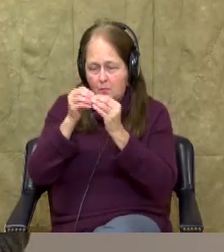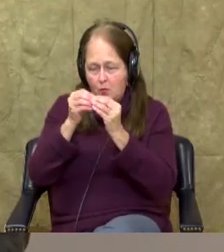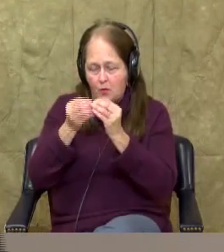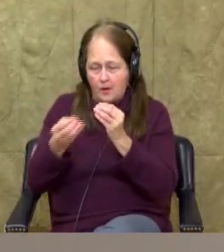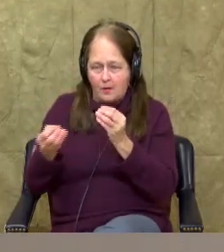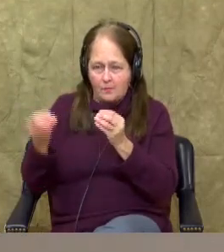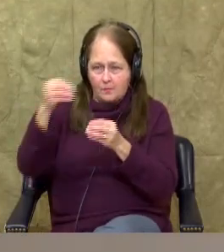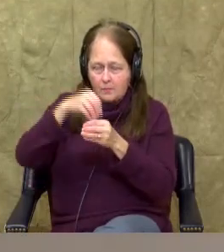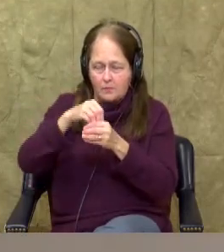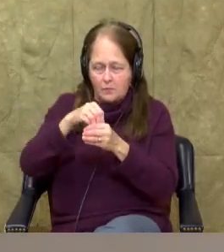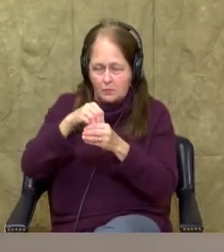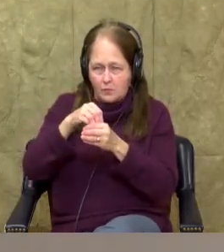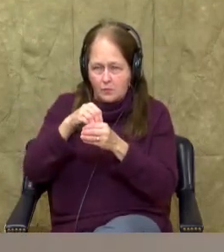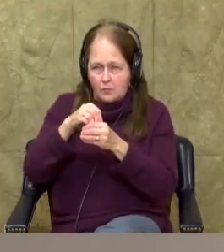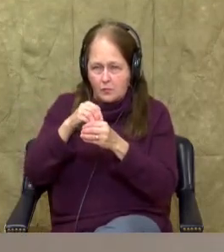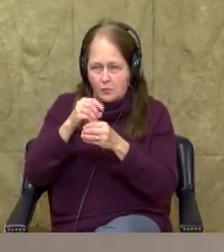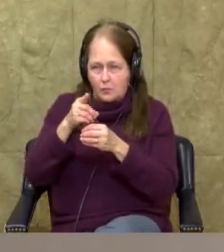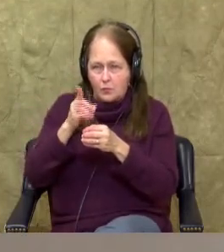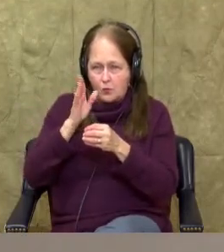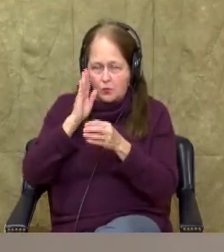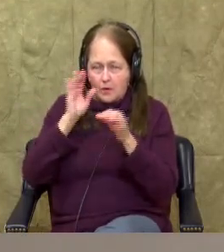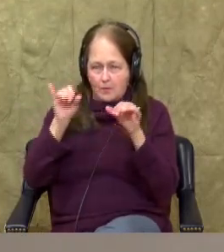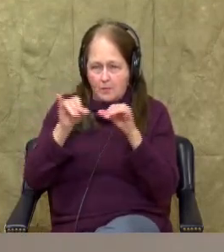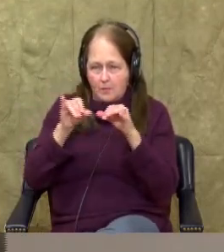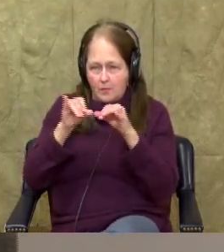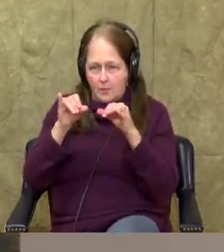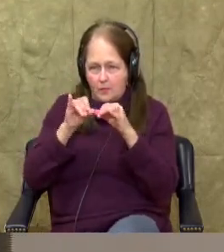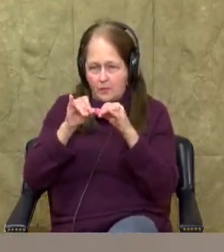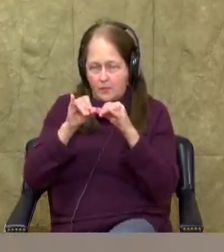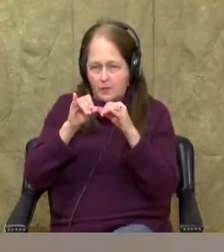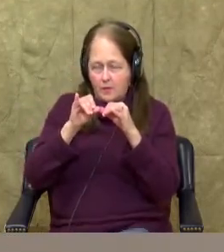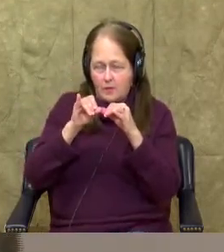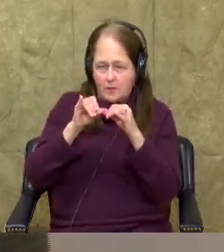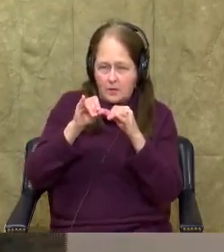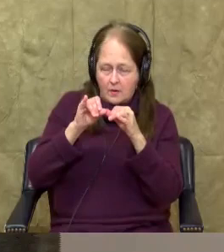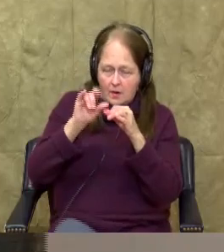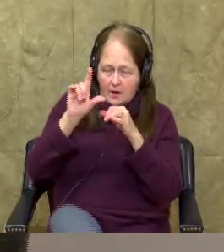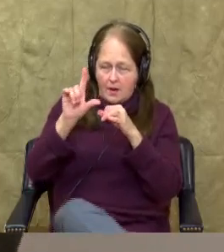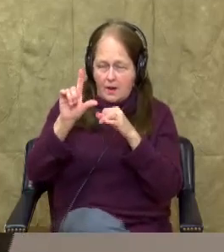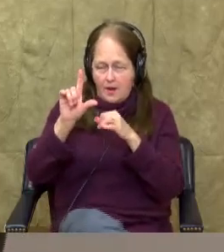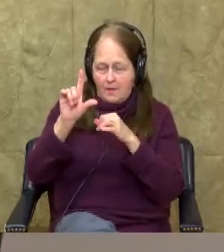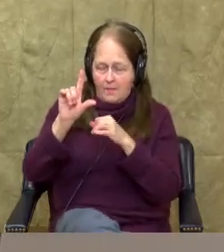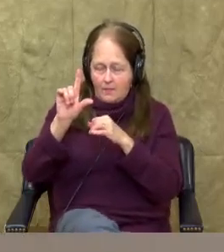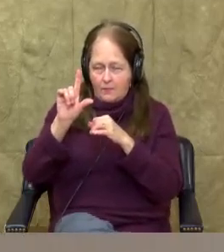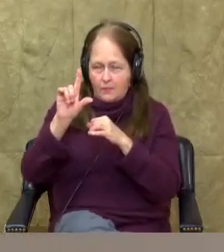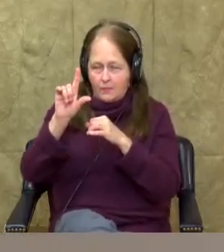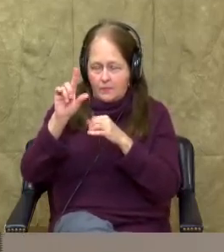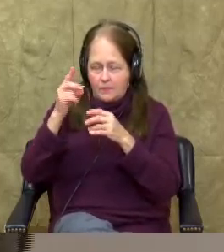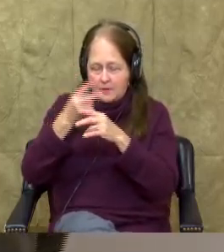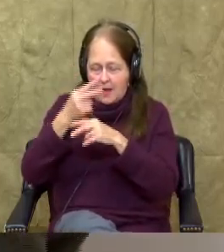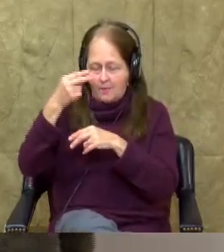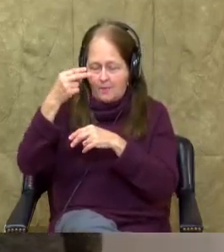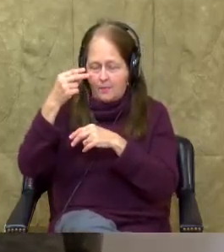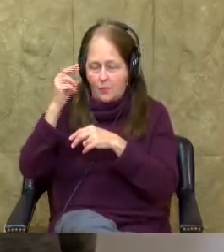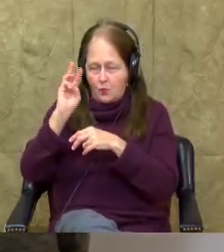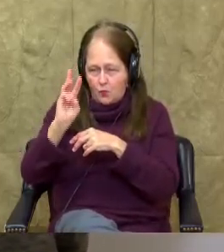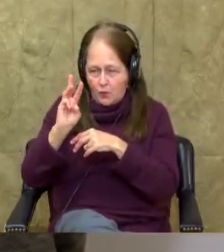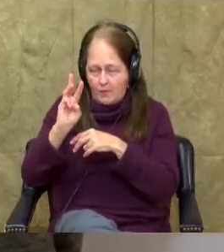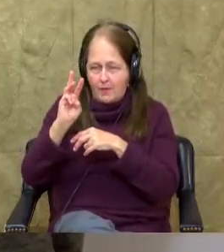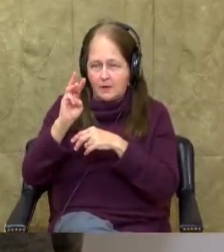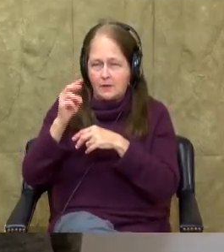into volume. You are measuring length times width times height.